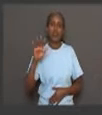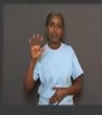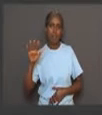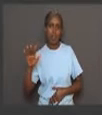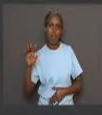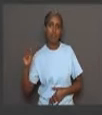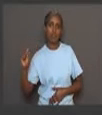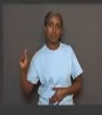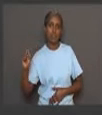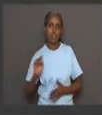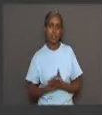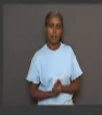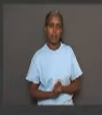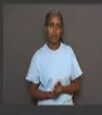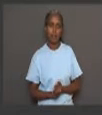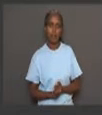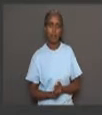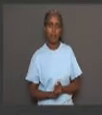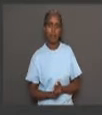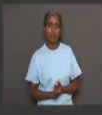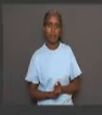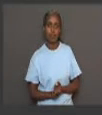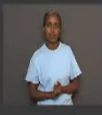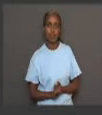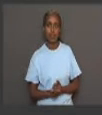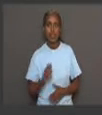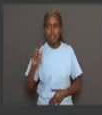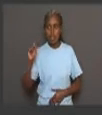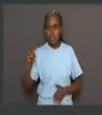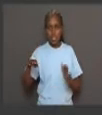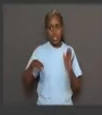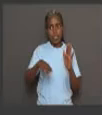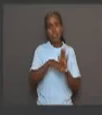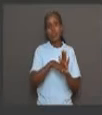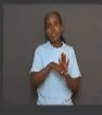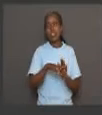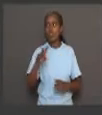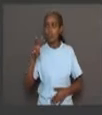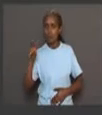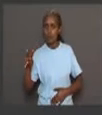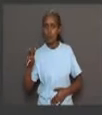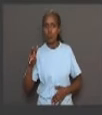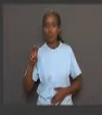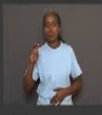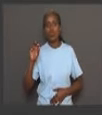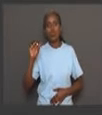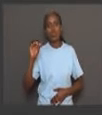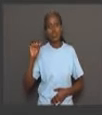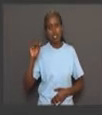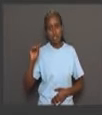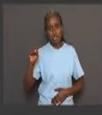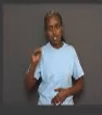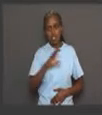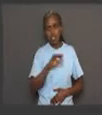3.5 t. When t represents 2 seconds,